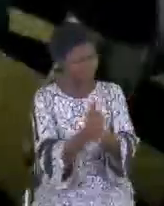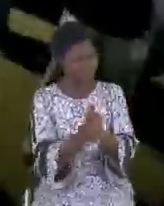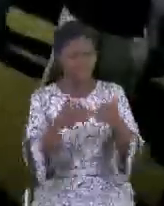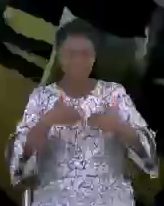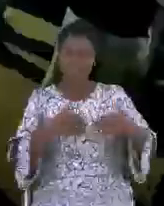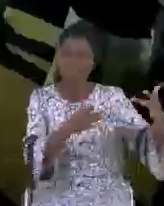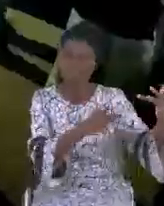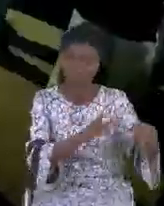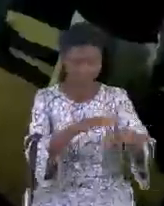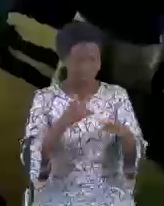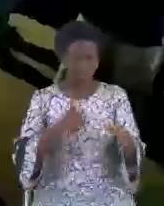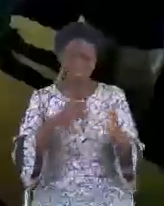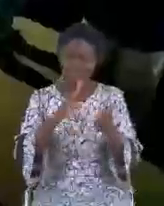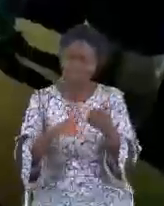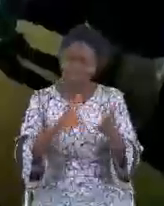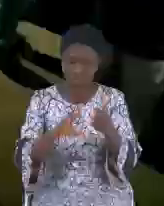Pardon me